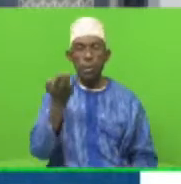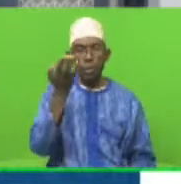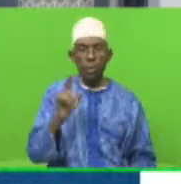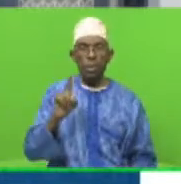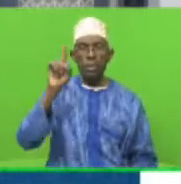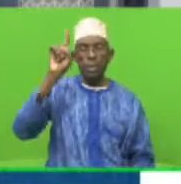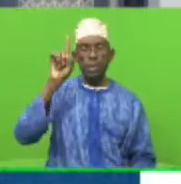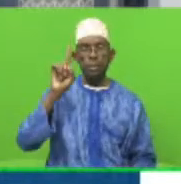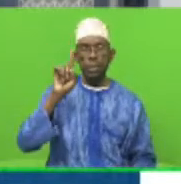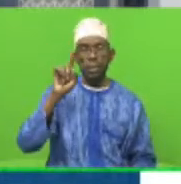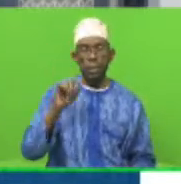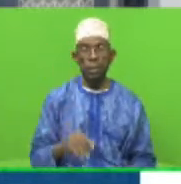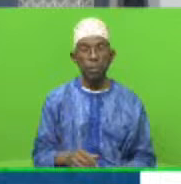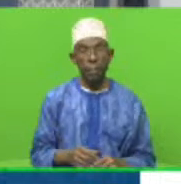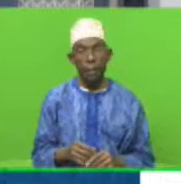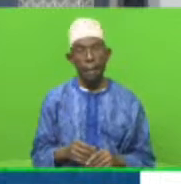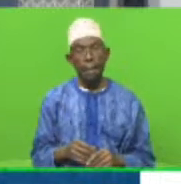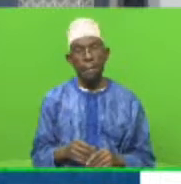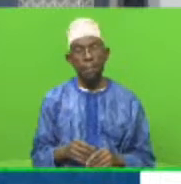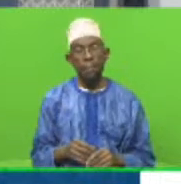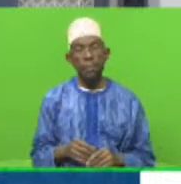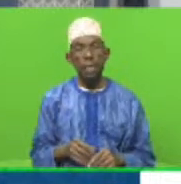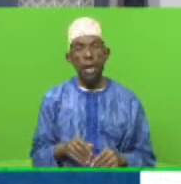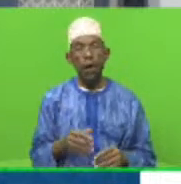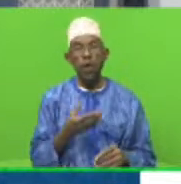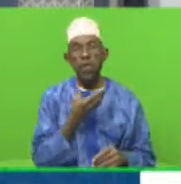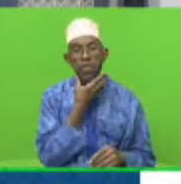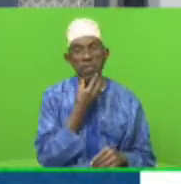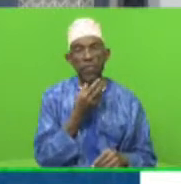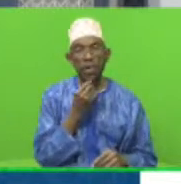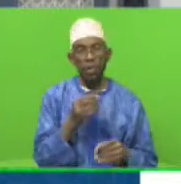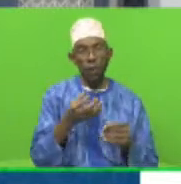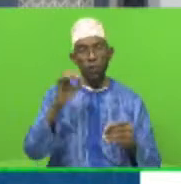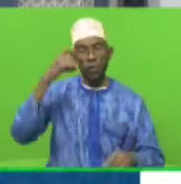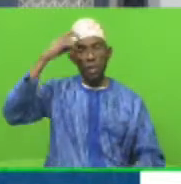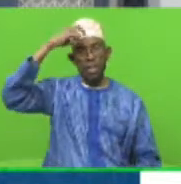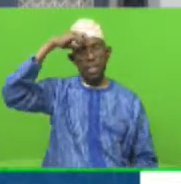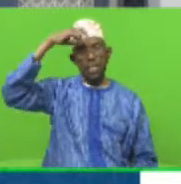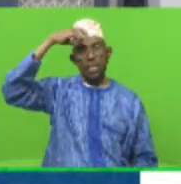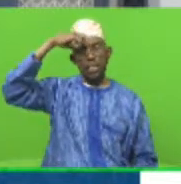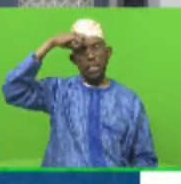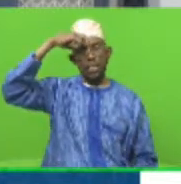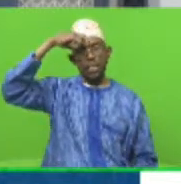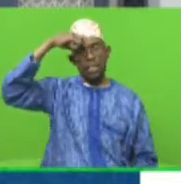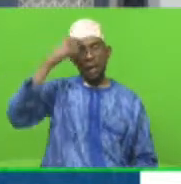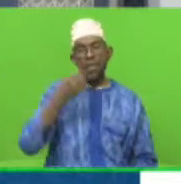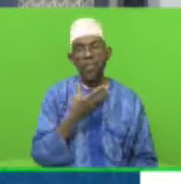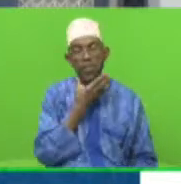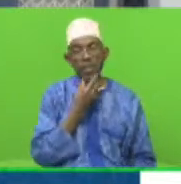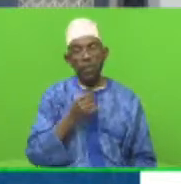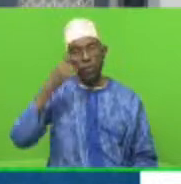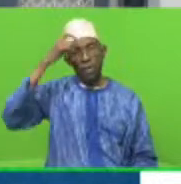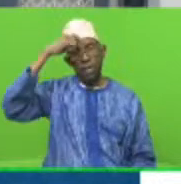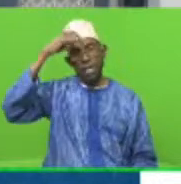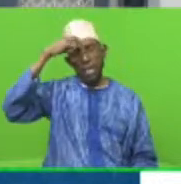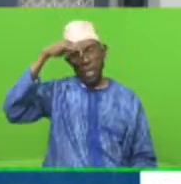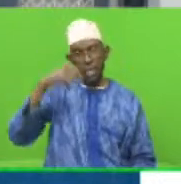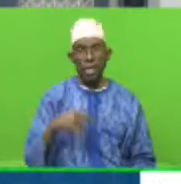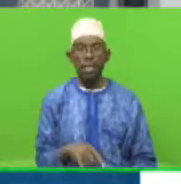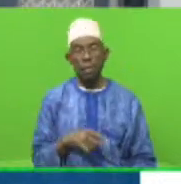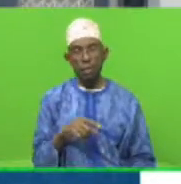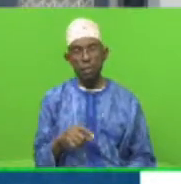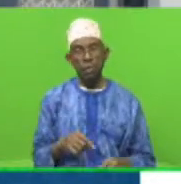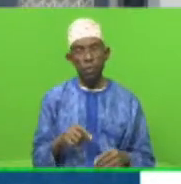addresses Abu Jahl and he says, Ya Abul Hakam, because this was his name. Ya Abul Hakam, Ama ana